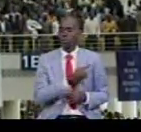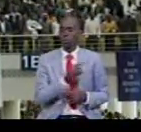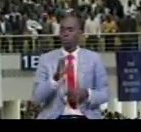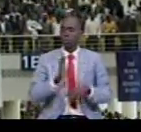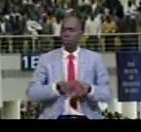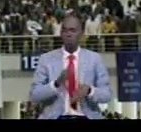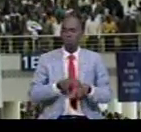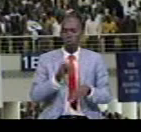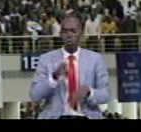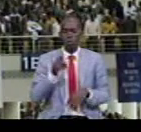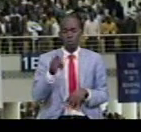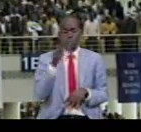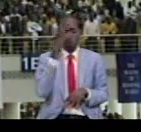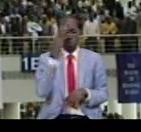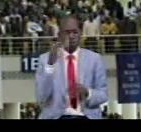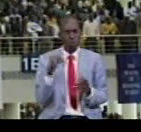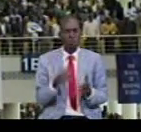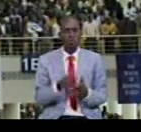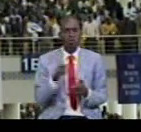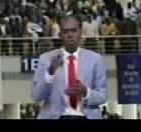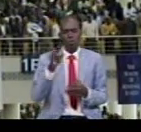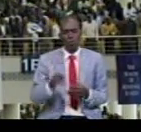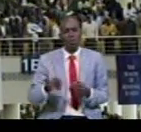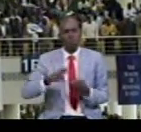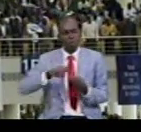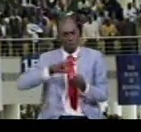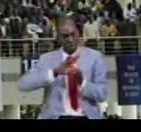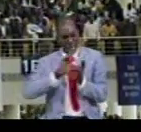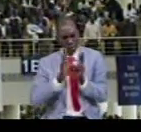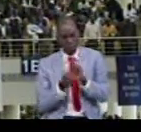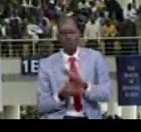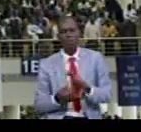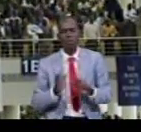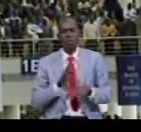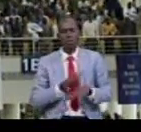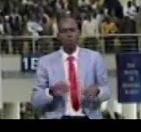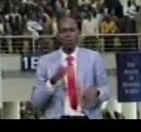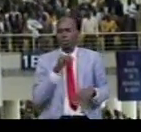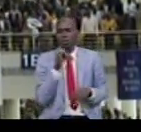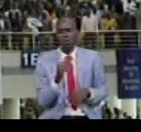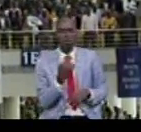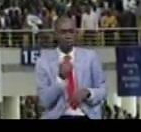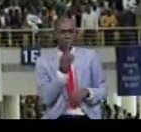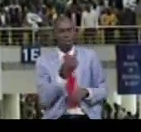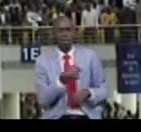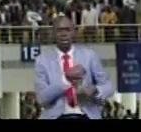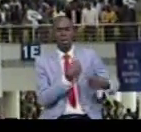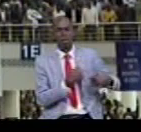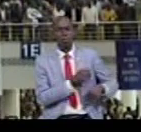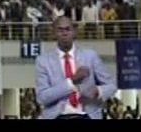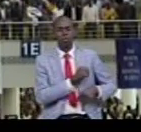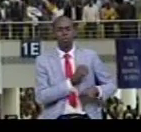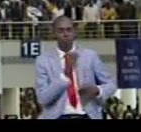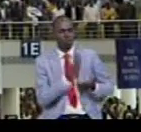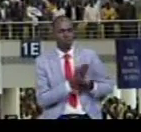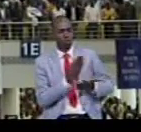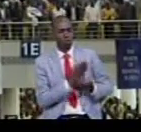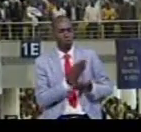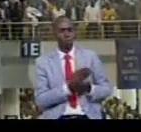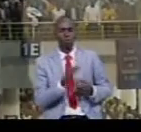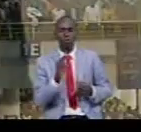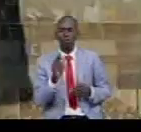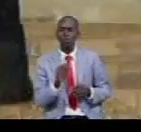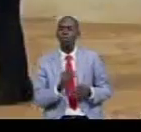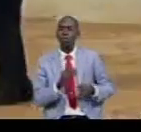from you. You have seen me the way I am. I come to you. I come to you. I come to you. For God has not